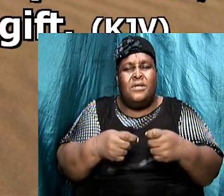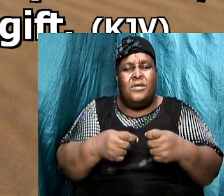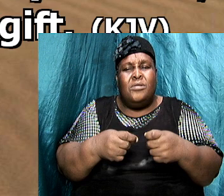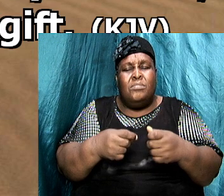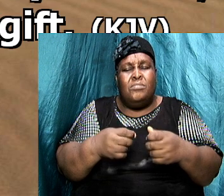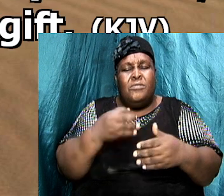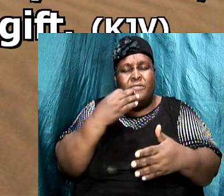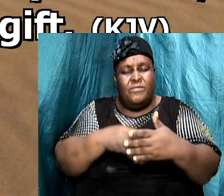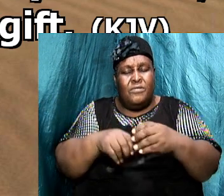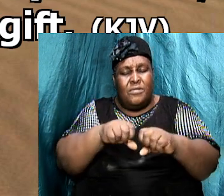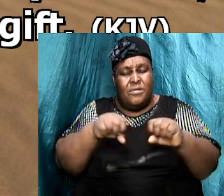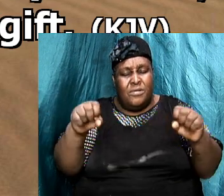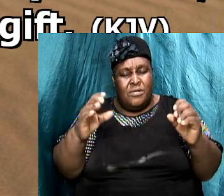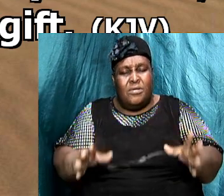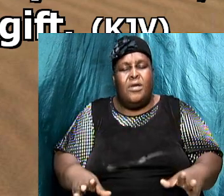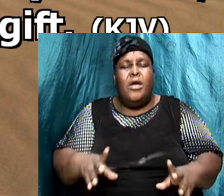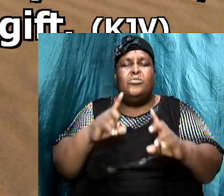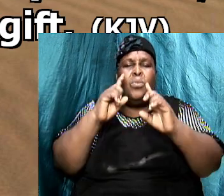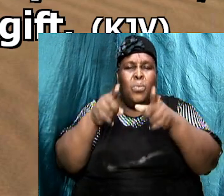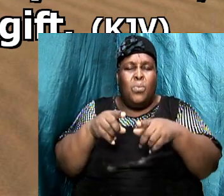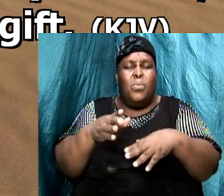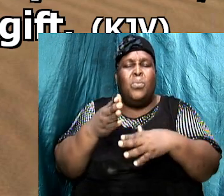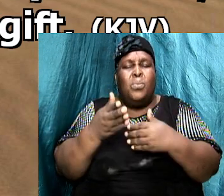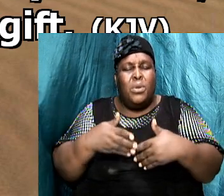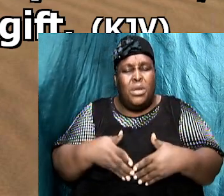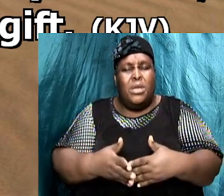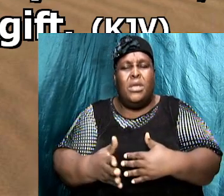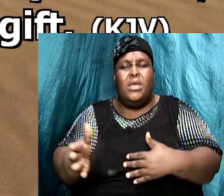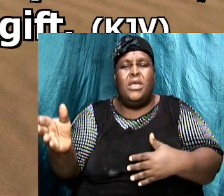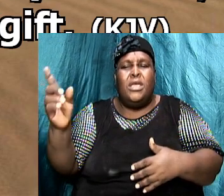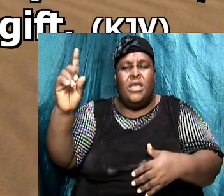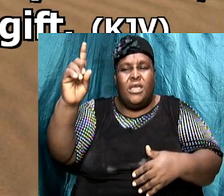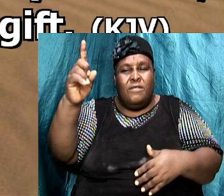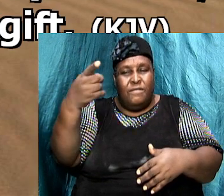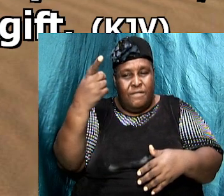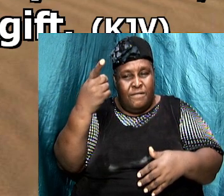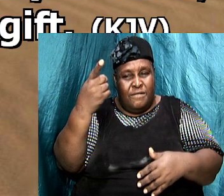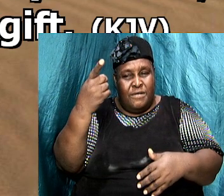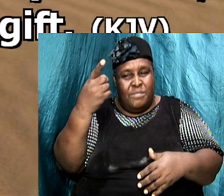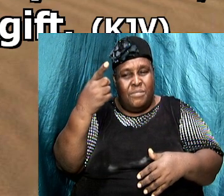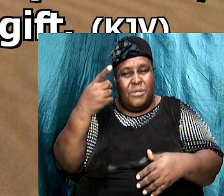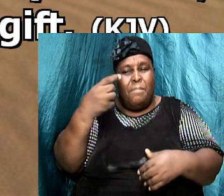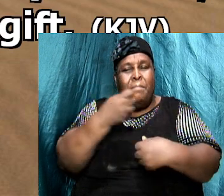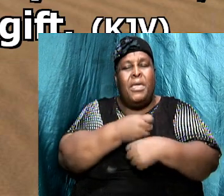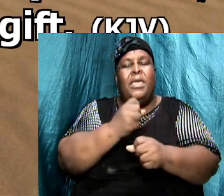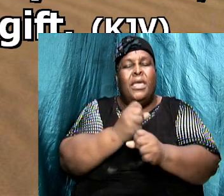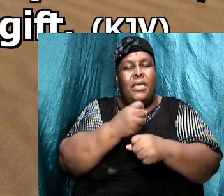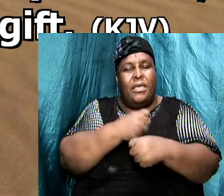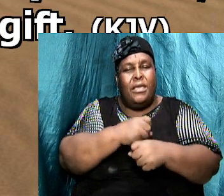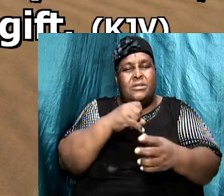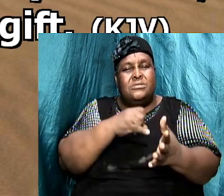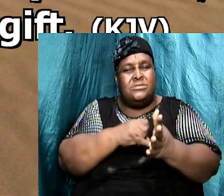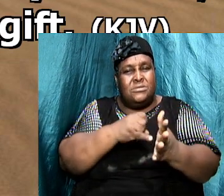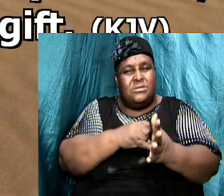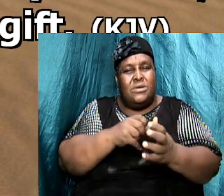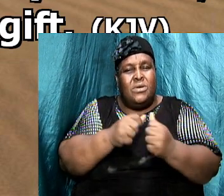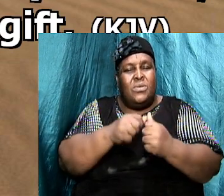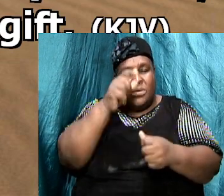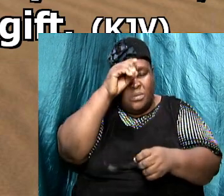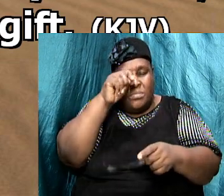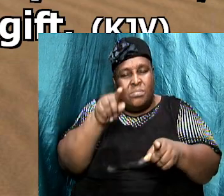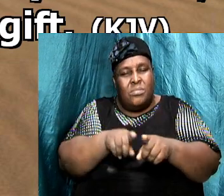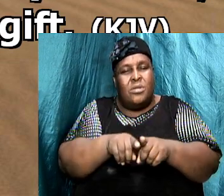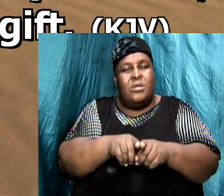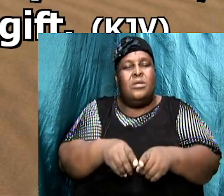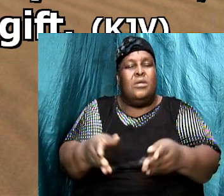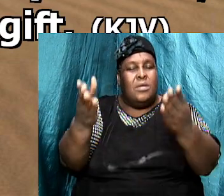before the altar, and go thy way. First be reconciled to thy brother, and then come and offer